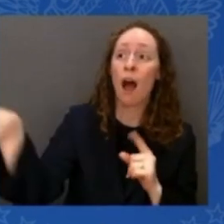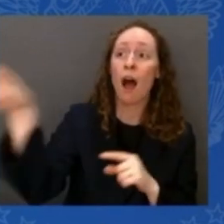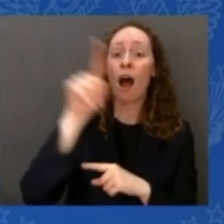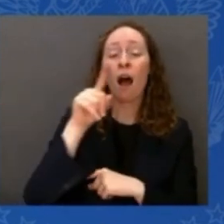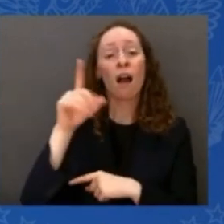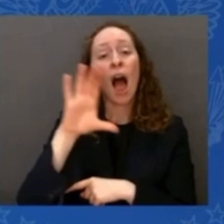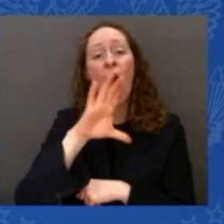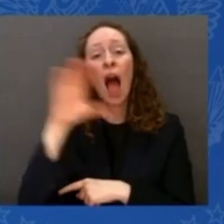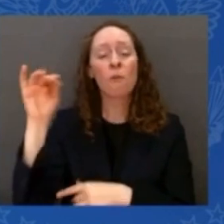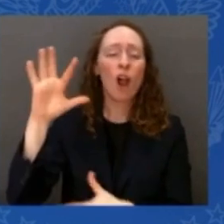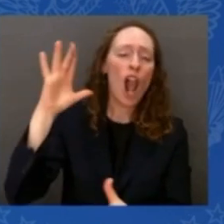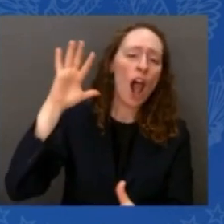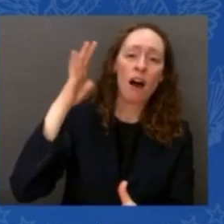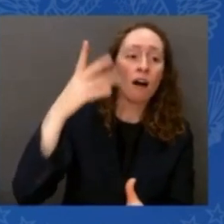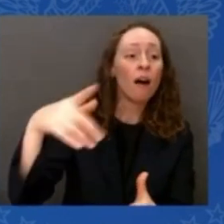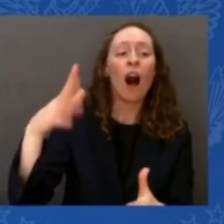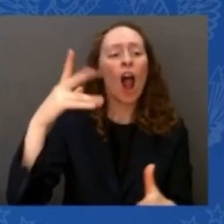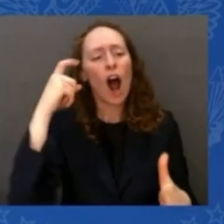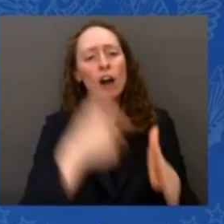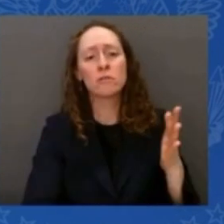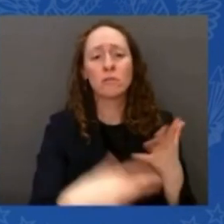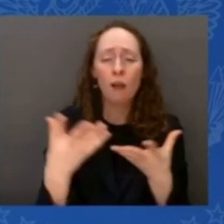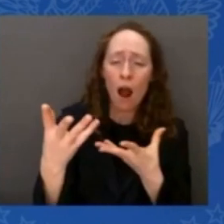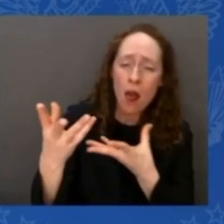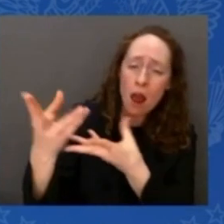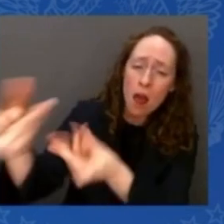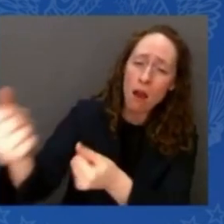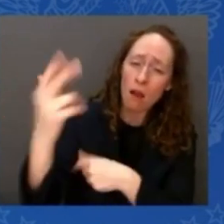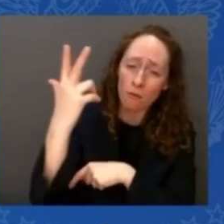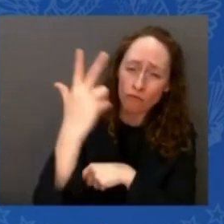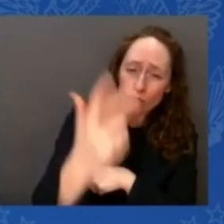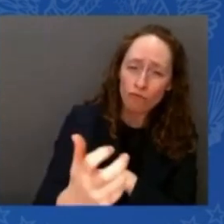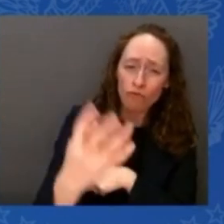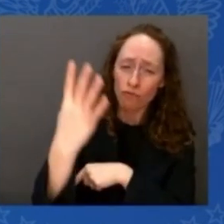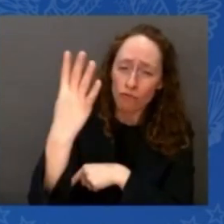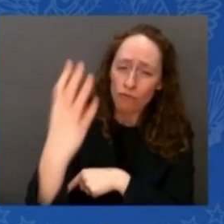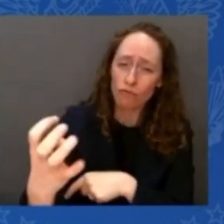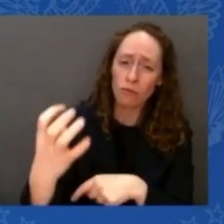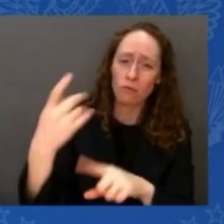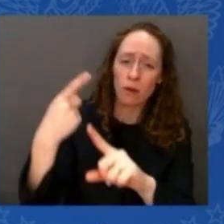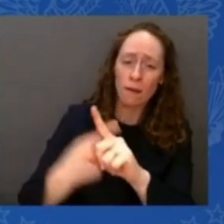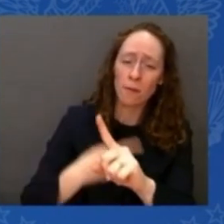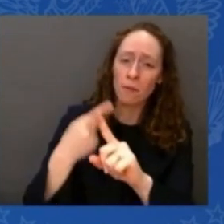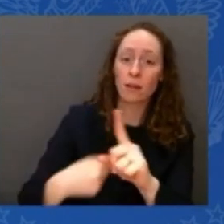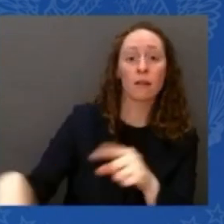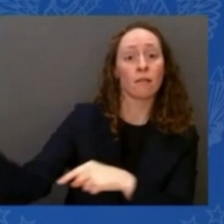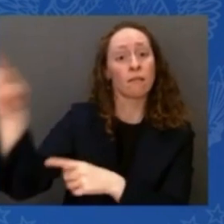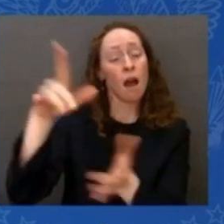unfairly charging you that much. Record profits. Not anymore.